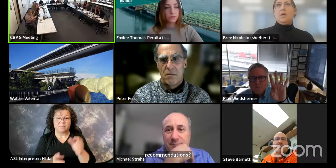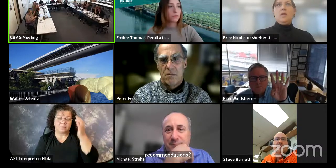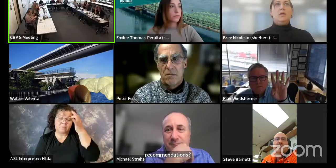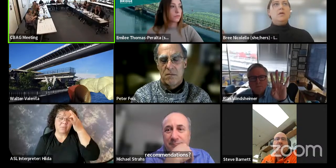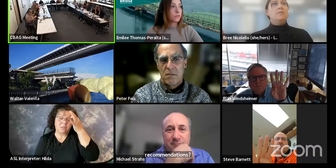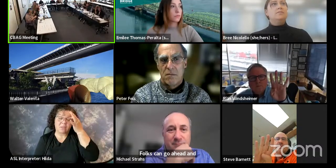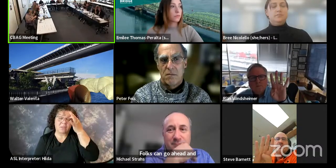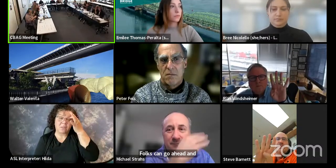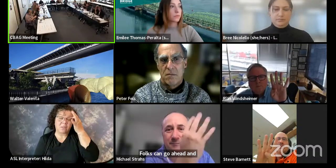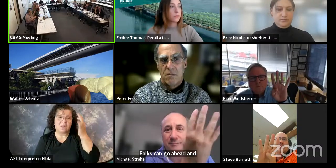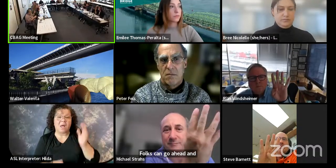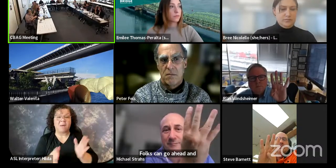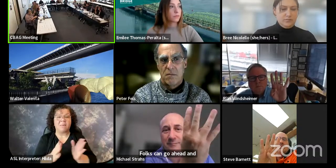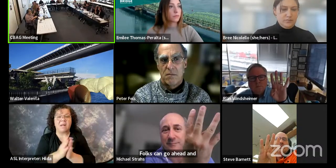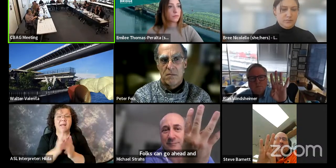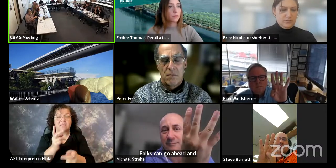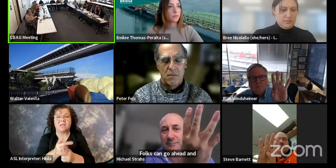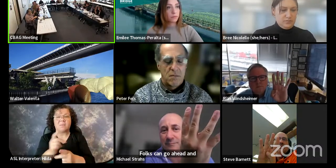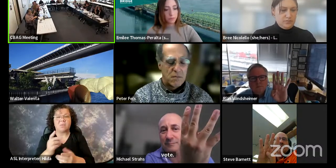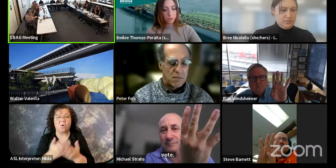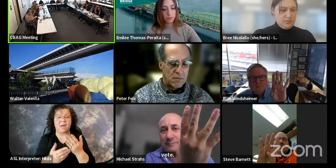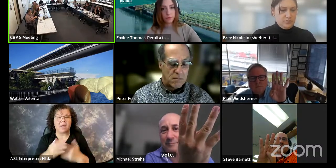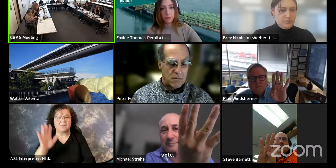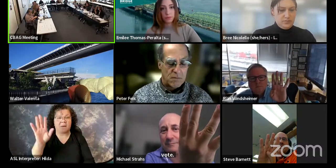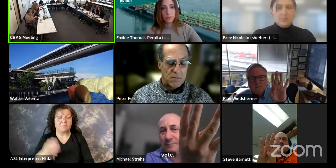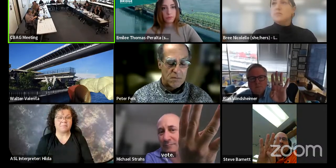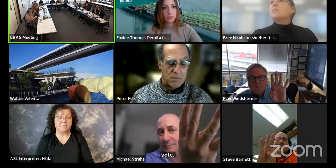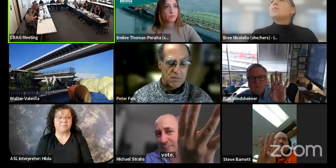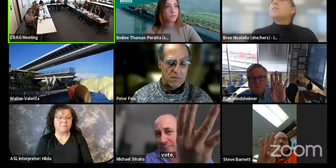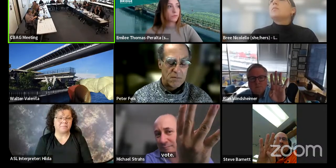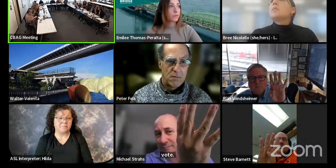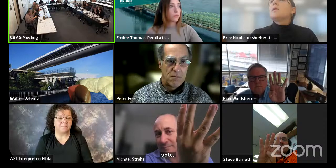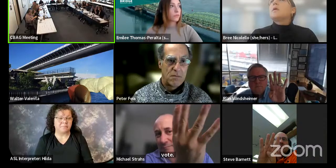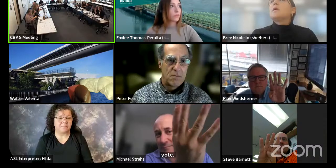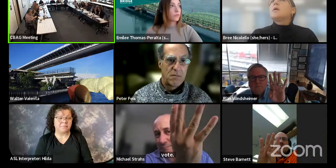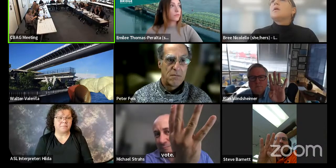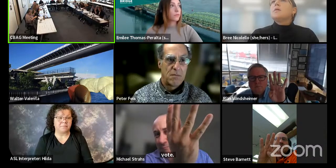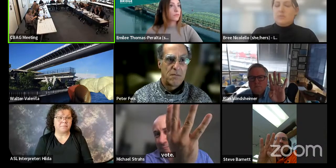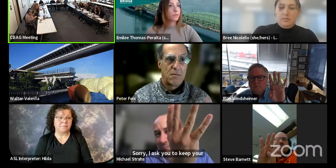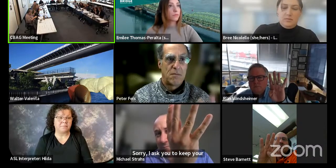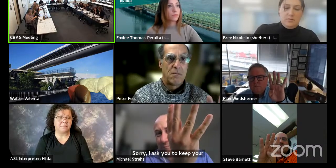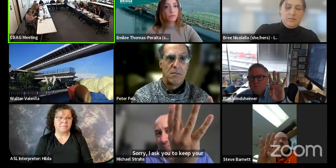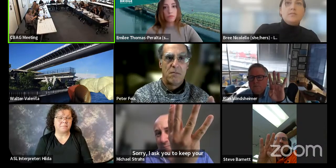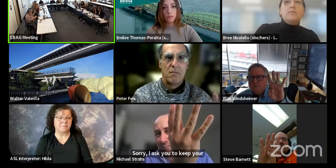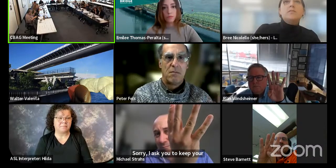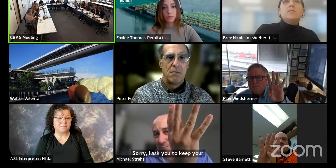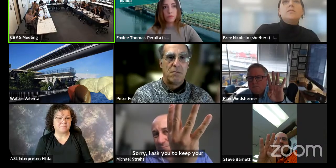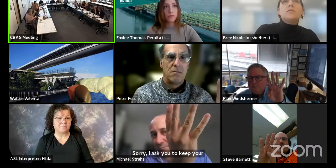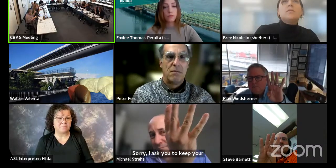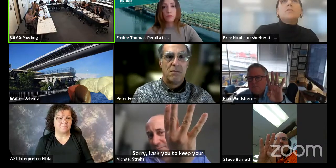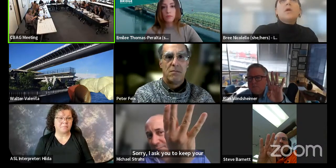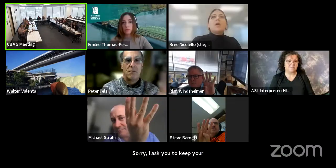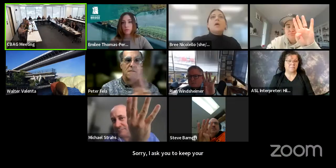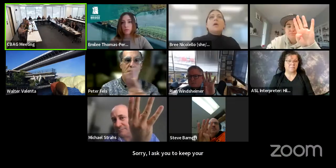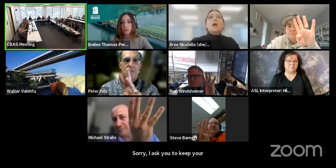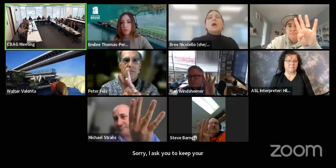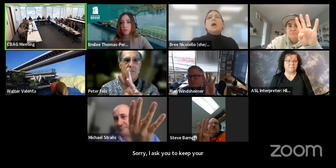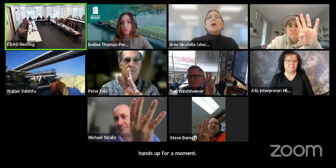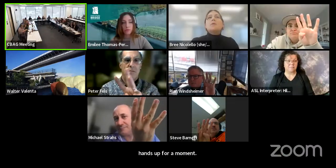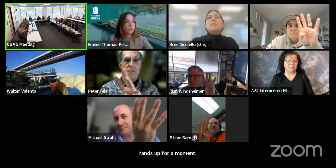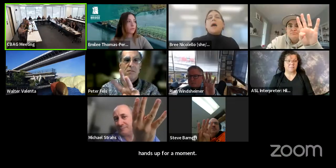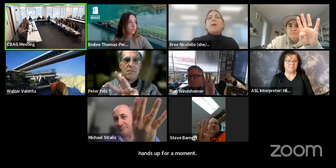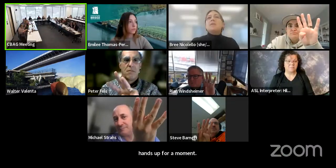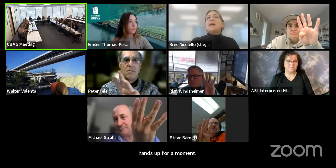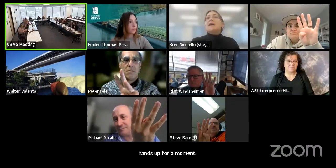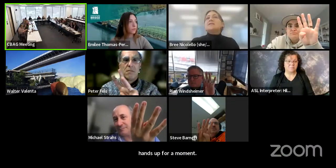sorry to ask to keep your hands up for a moment. Okay. Thank you.